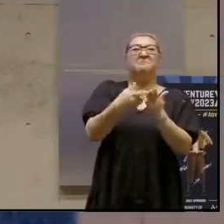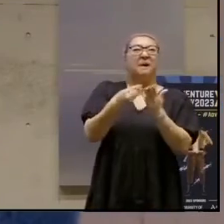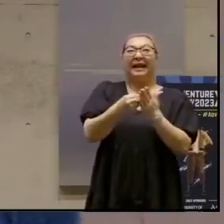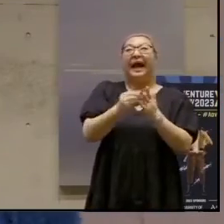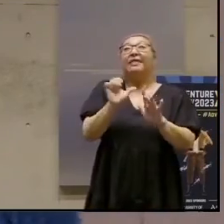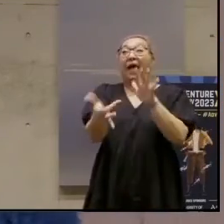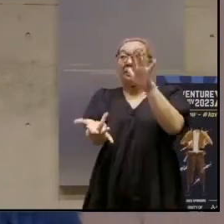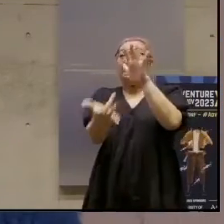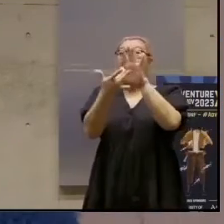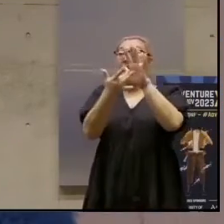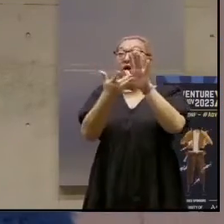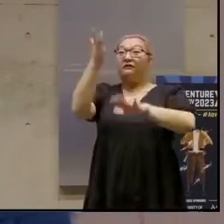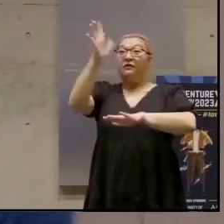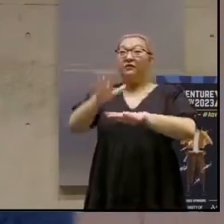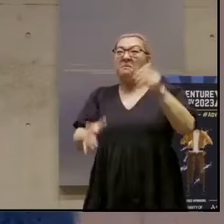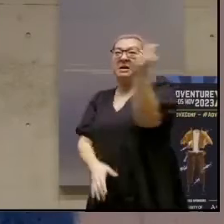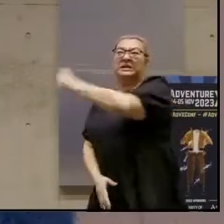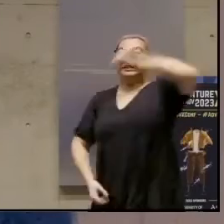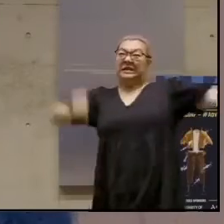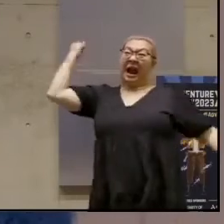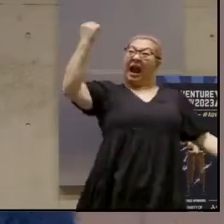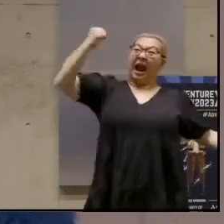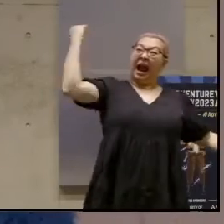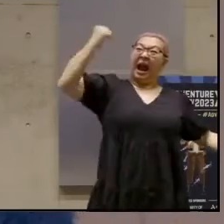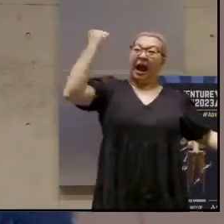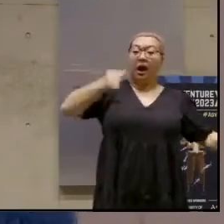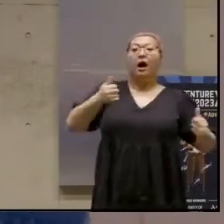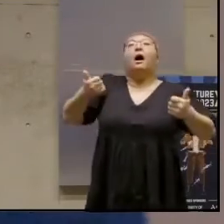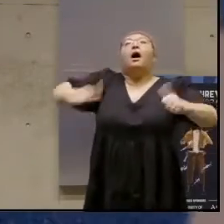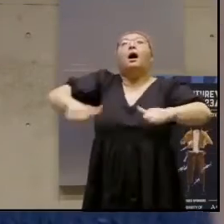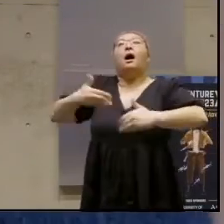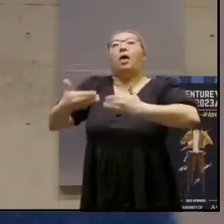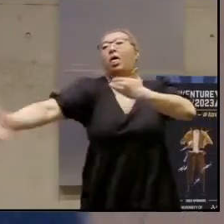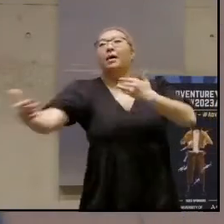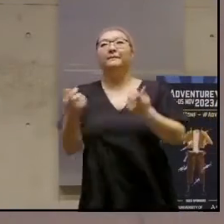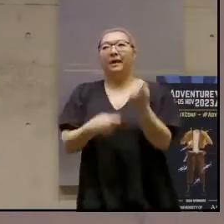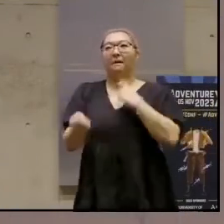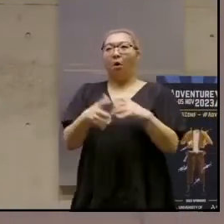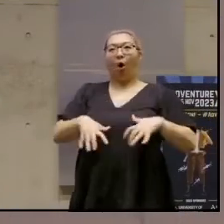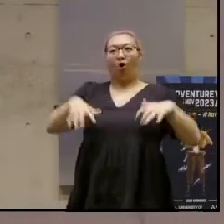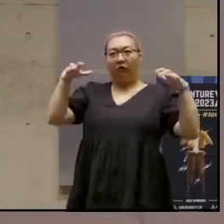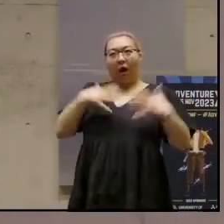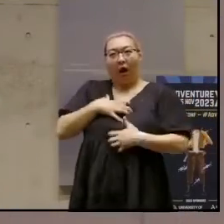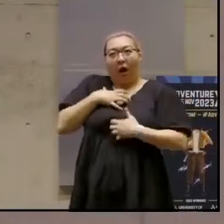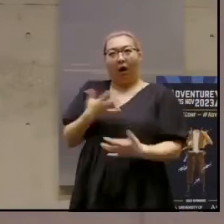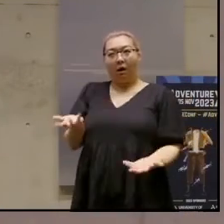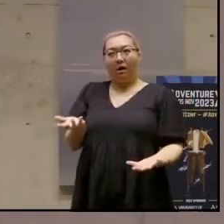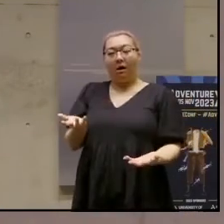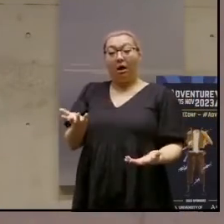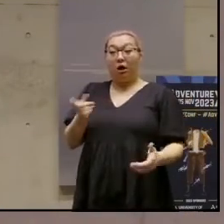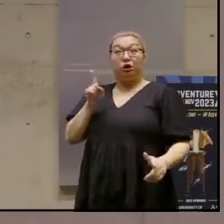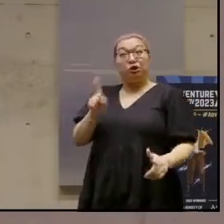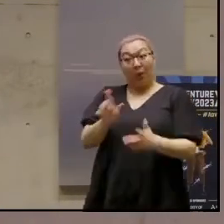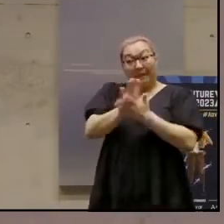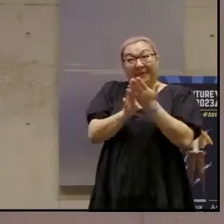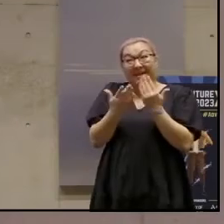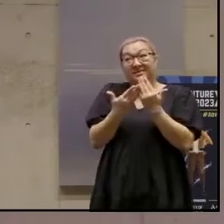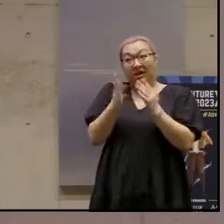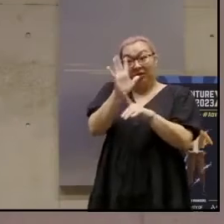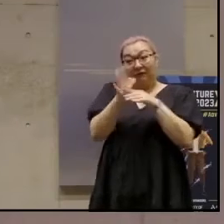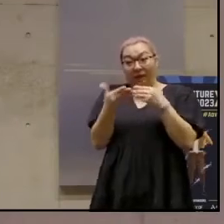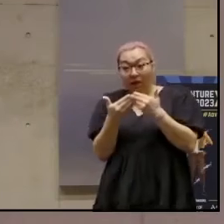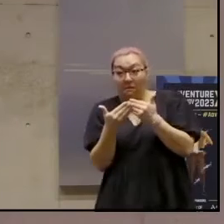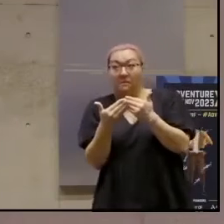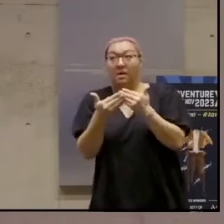film. And then we're into a horror film. So the energy at the end of the movie, we switch